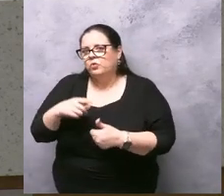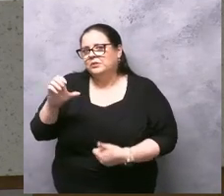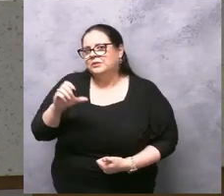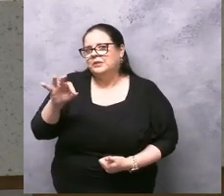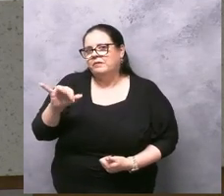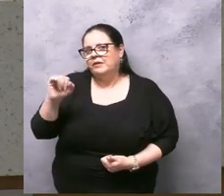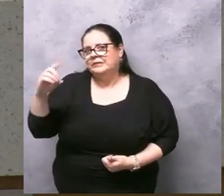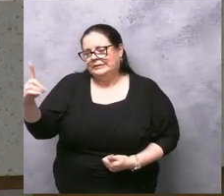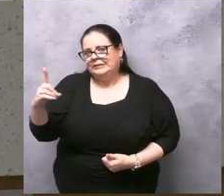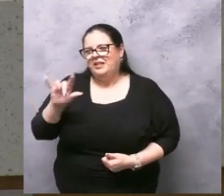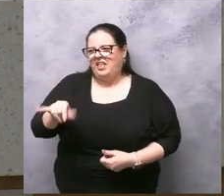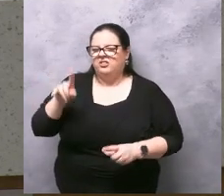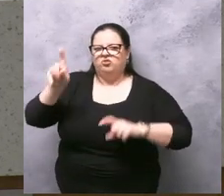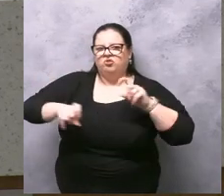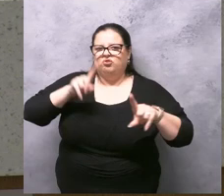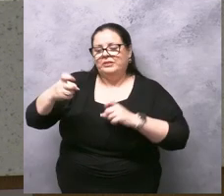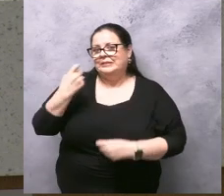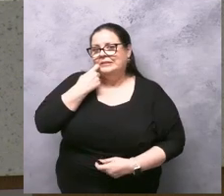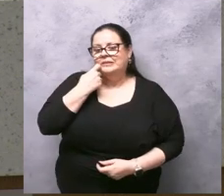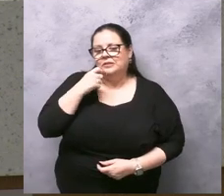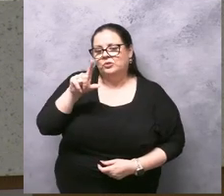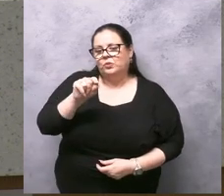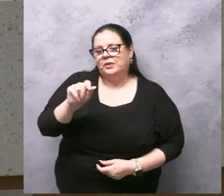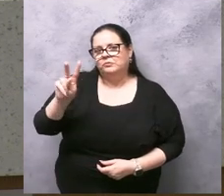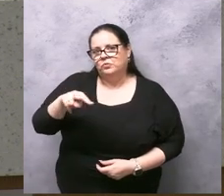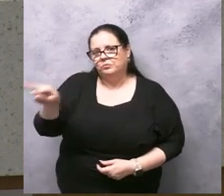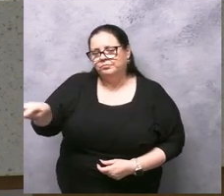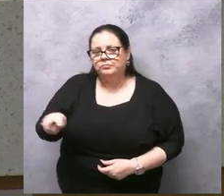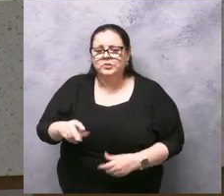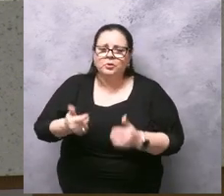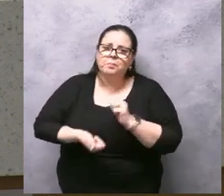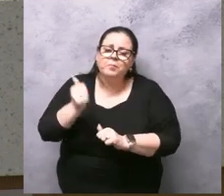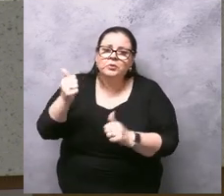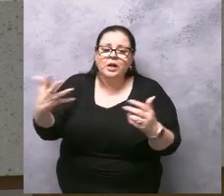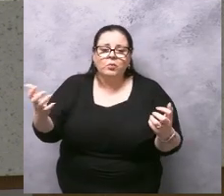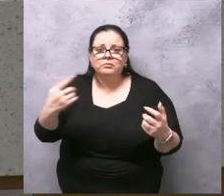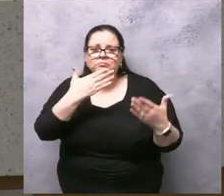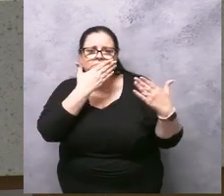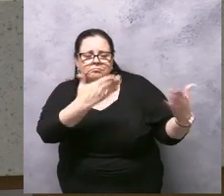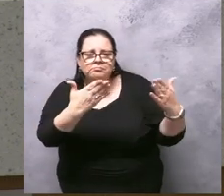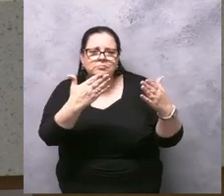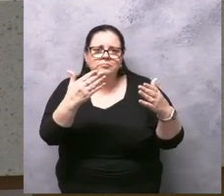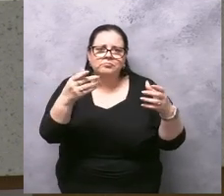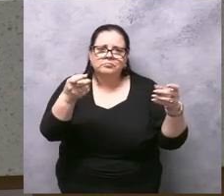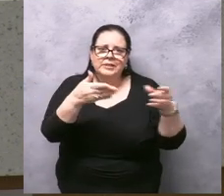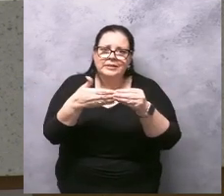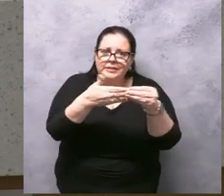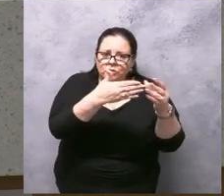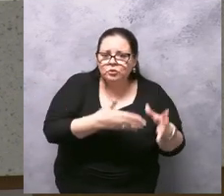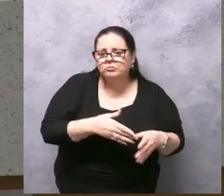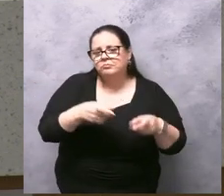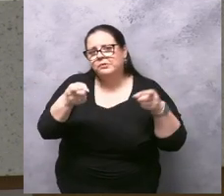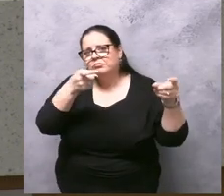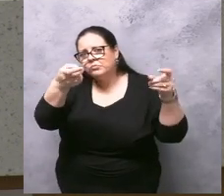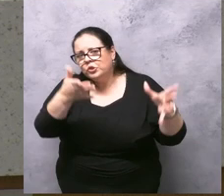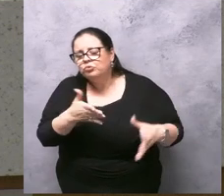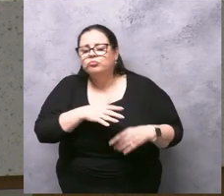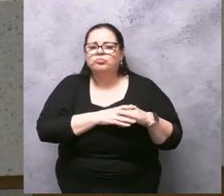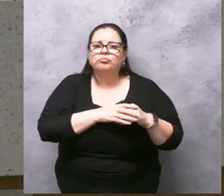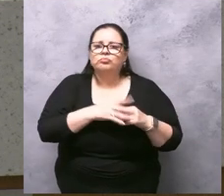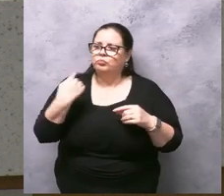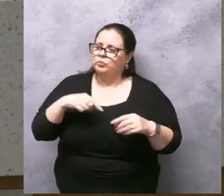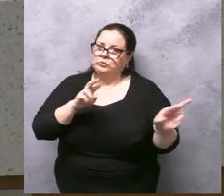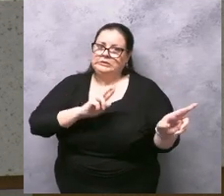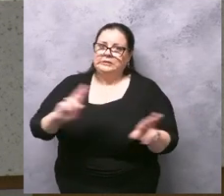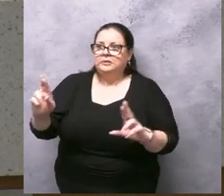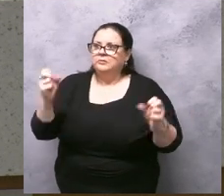Vasily survey in spring of 2022. But mostly I just want to call out, I want to thank our administration team with all the great work you've been doing as we prepare